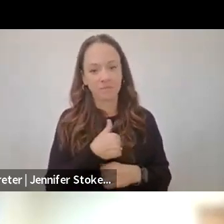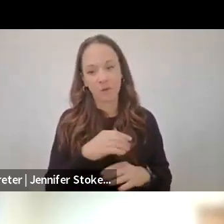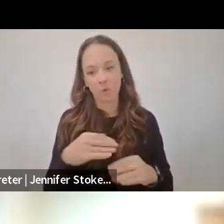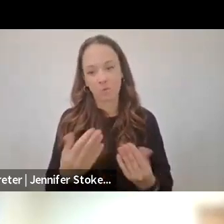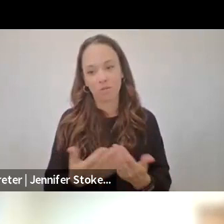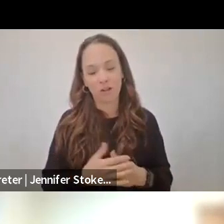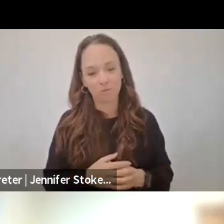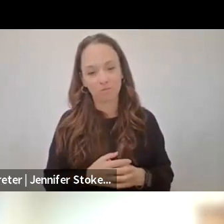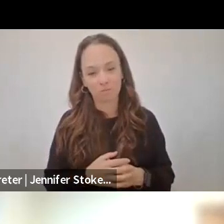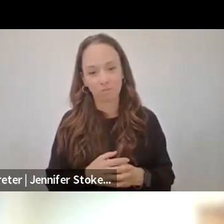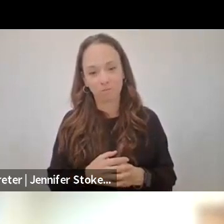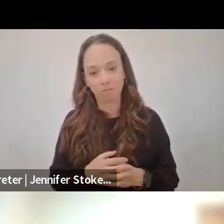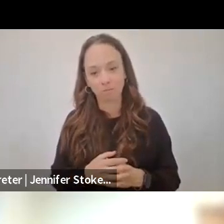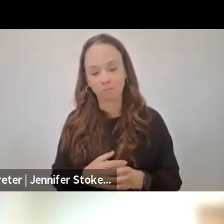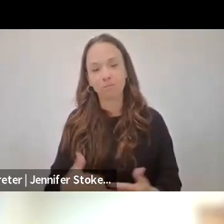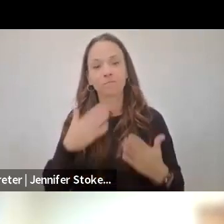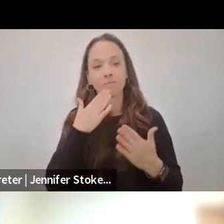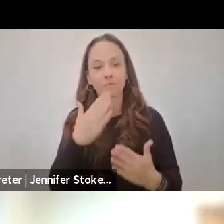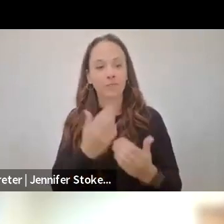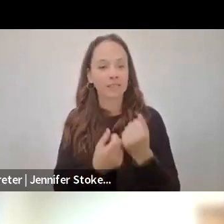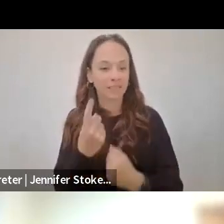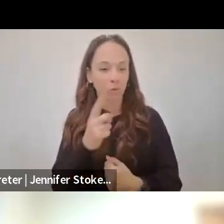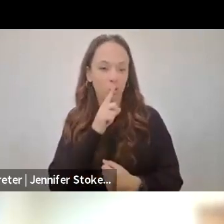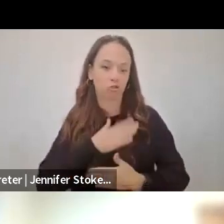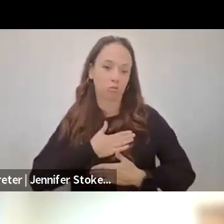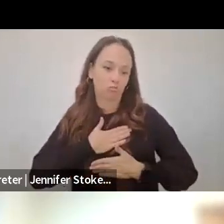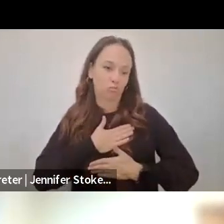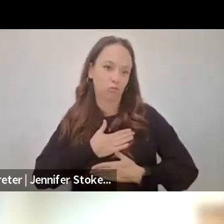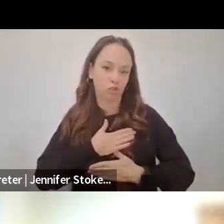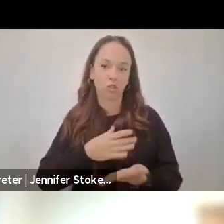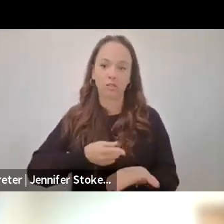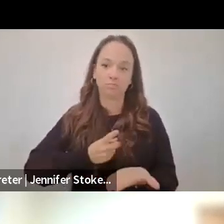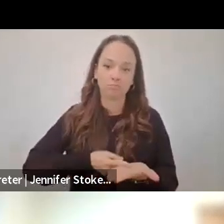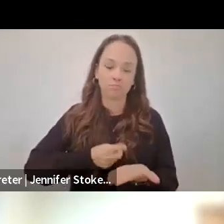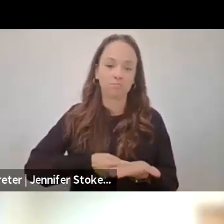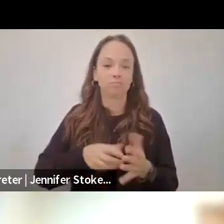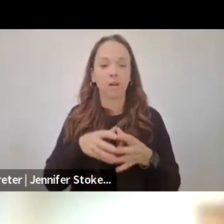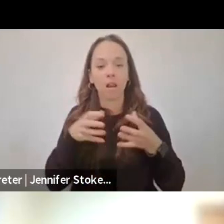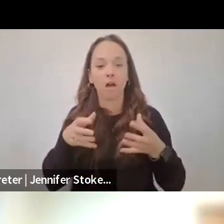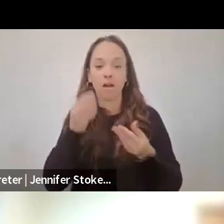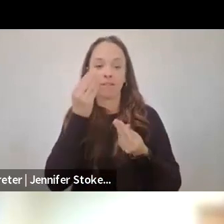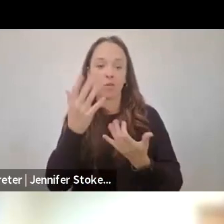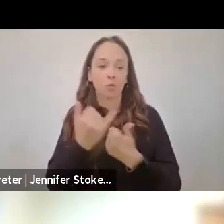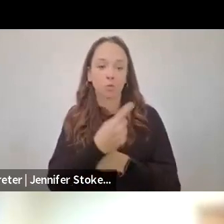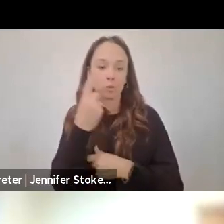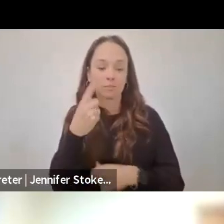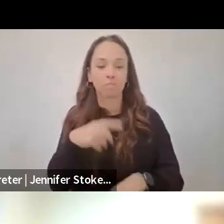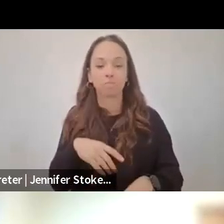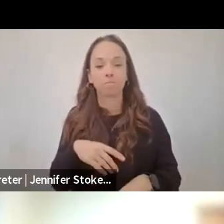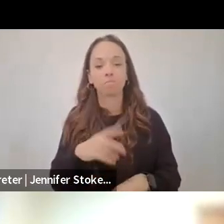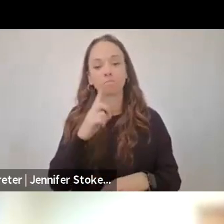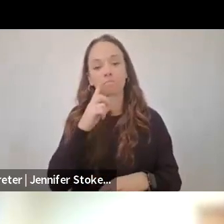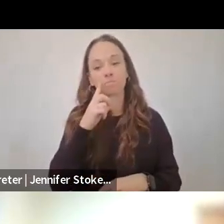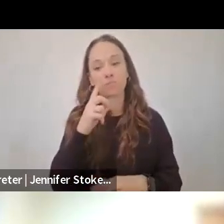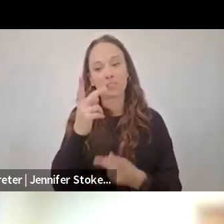facilities. So thank you, one and all. I really appreciate the discussion. We've covered a lot of information. I think what we're seeing